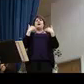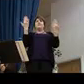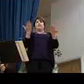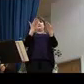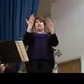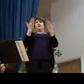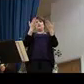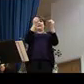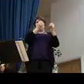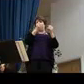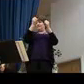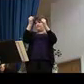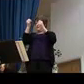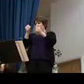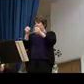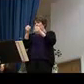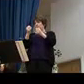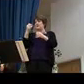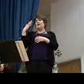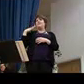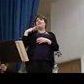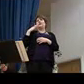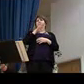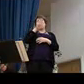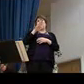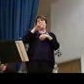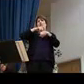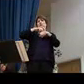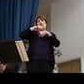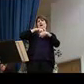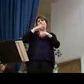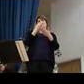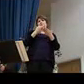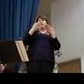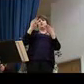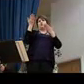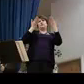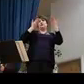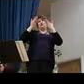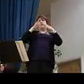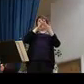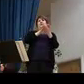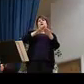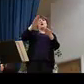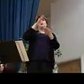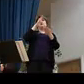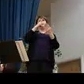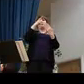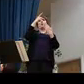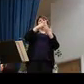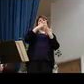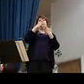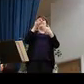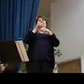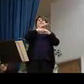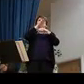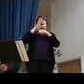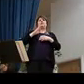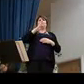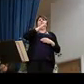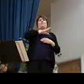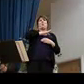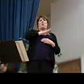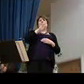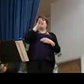their time and resources to serve on the college's program advisory boards, the Dean's Advisory Council, and the